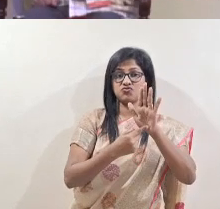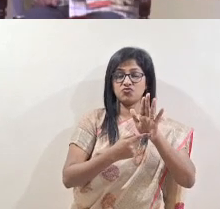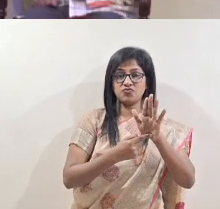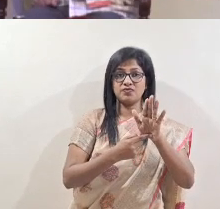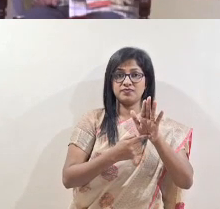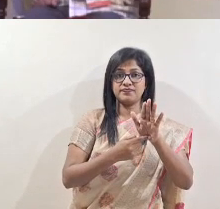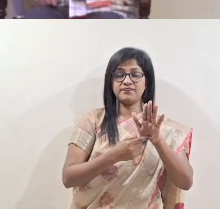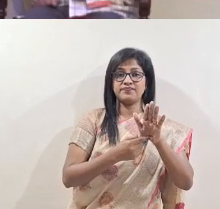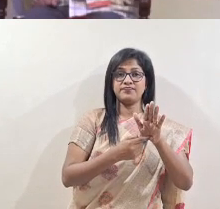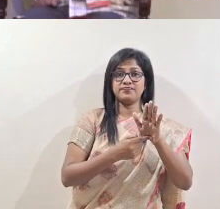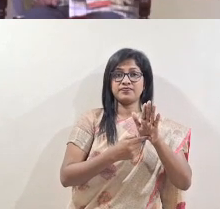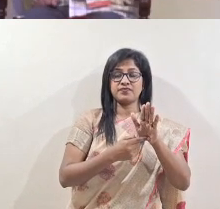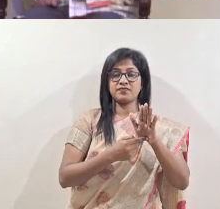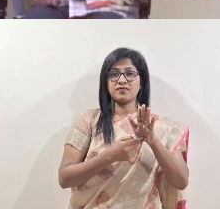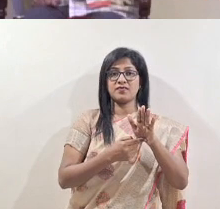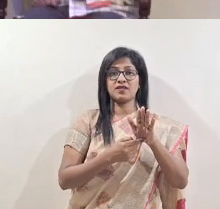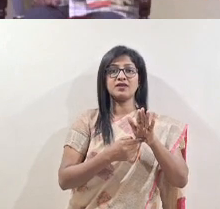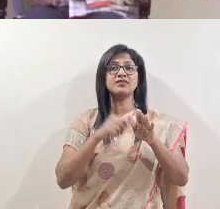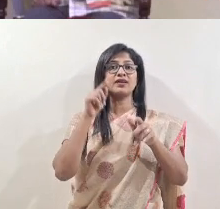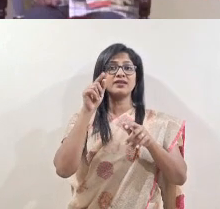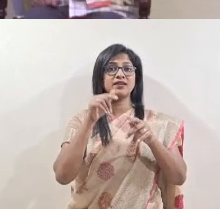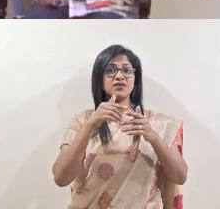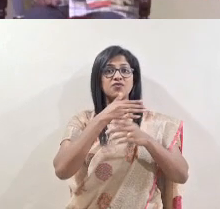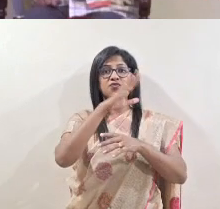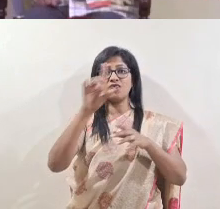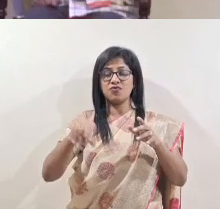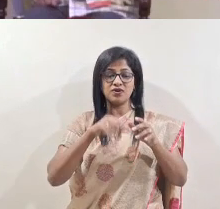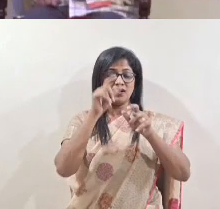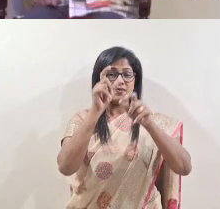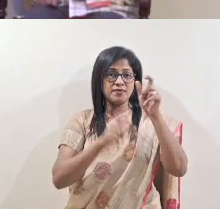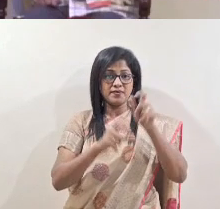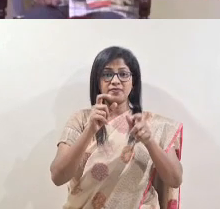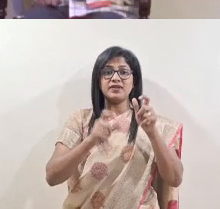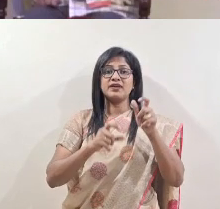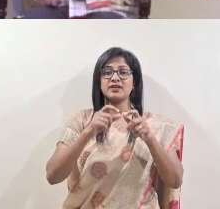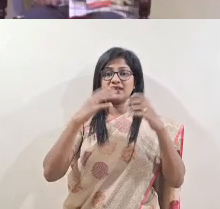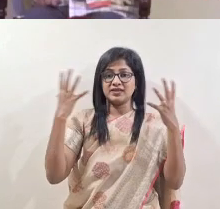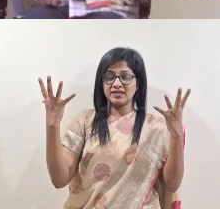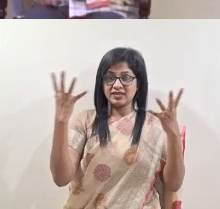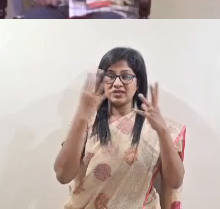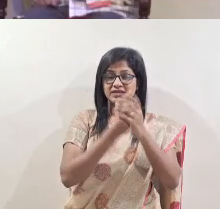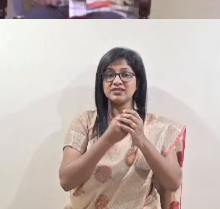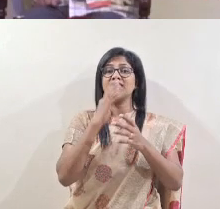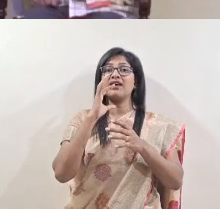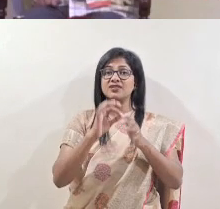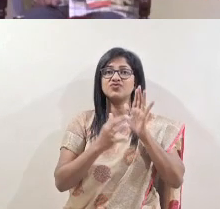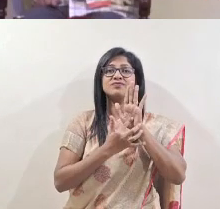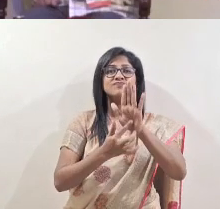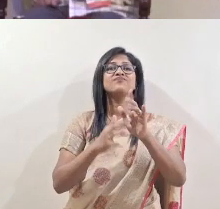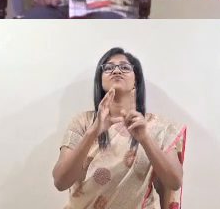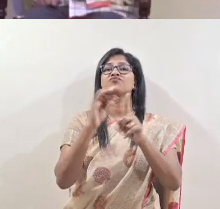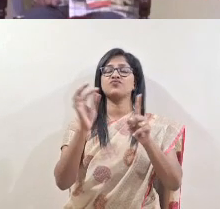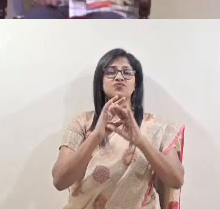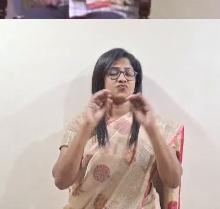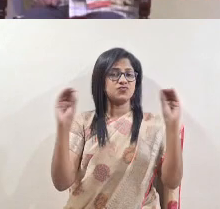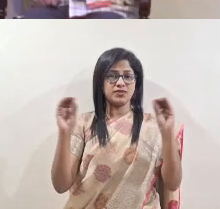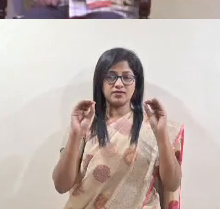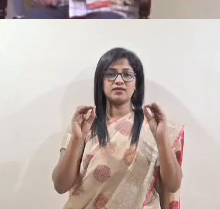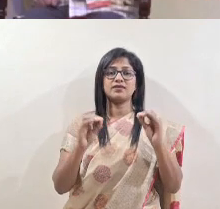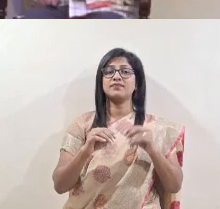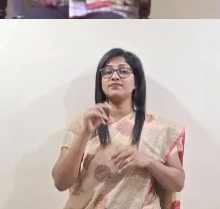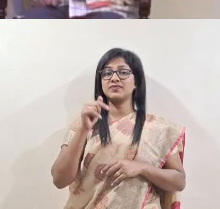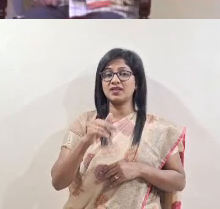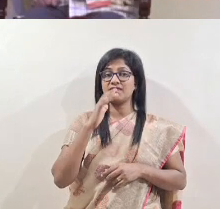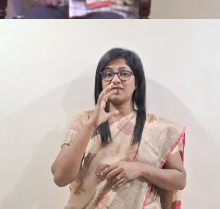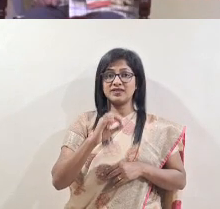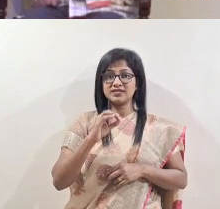improvement of these public gatherings on the actual ground. Now talking about whether what will be the